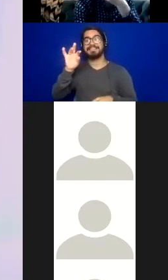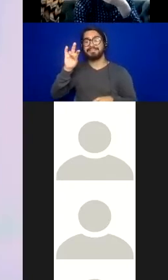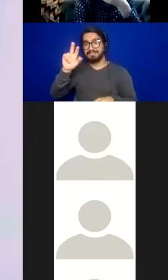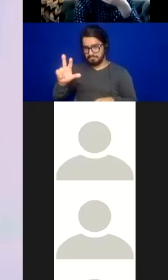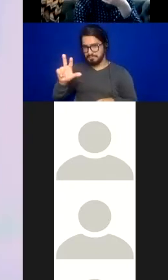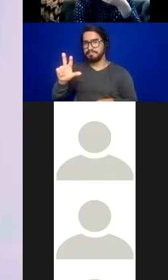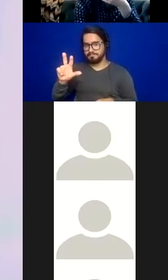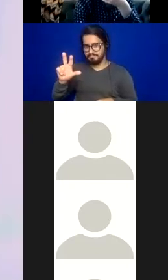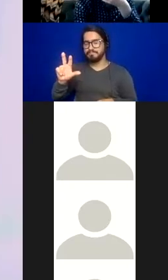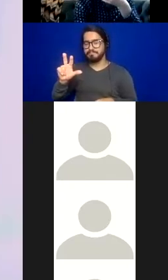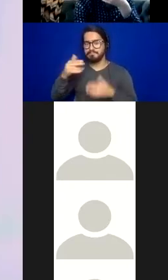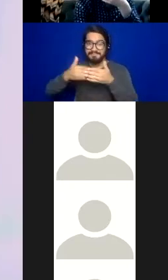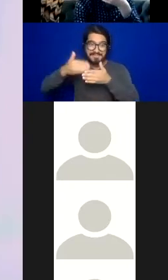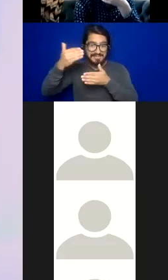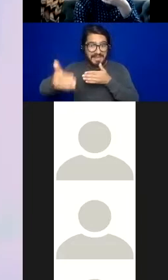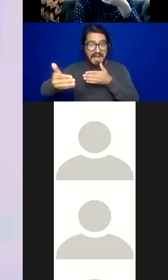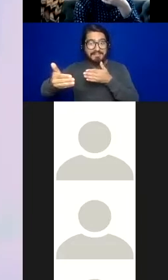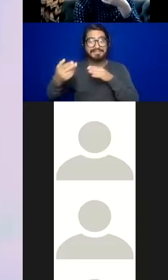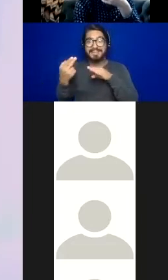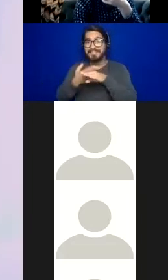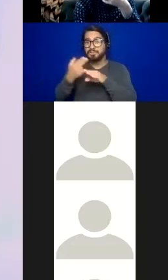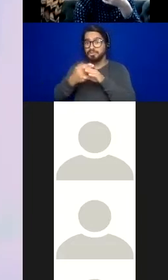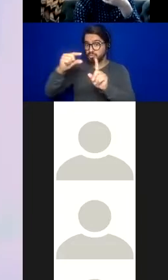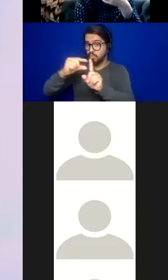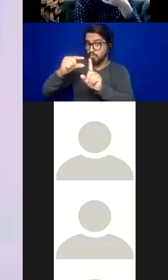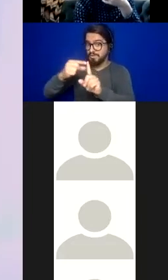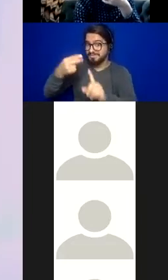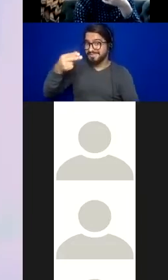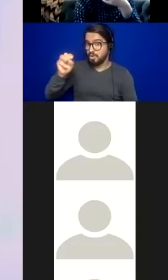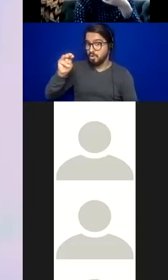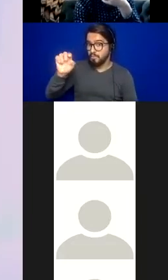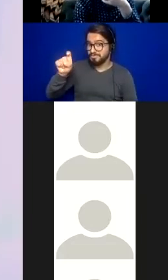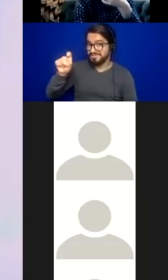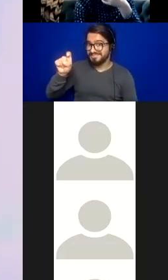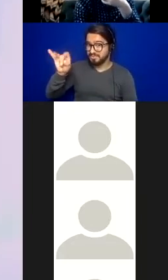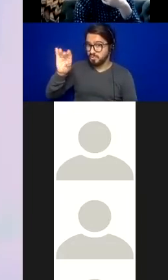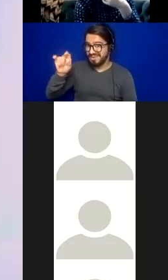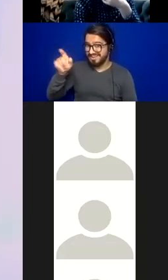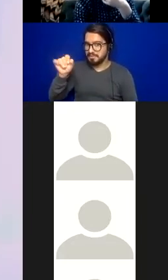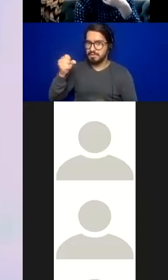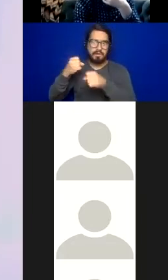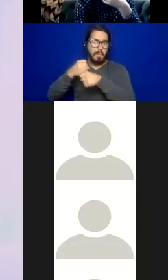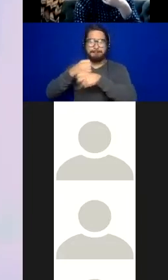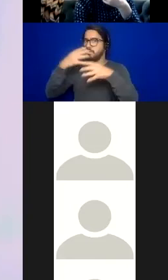But after that, the use of the word homosexuality explodes in the DSM, right?